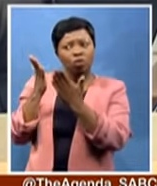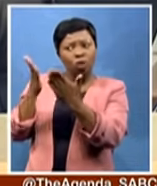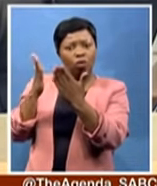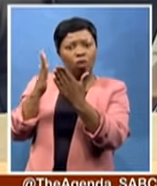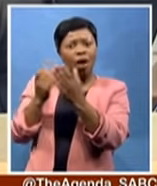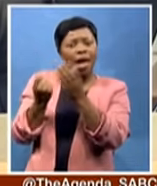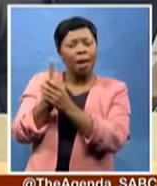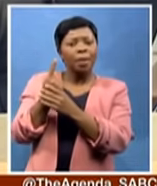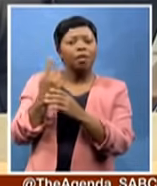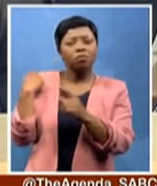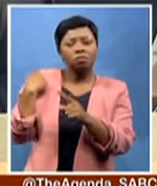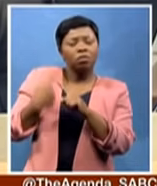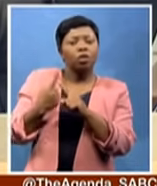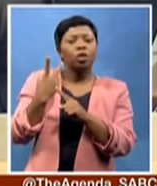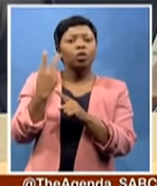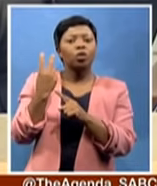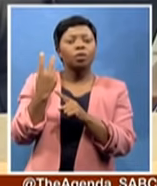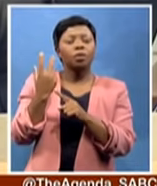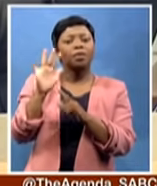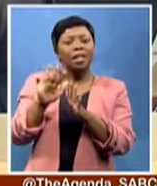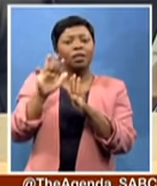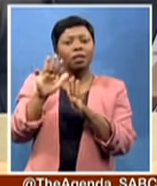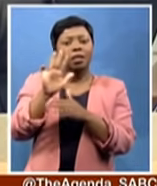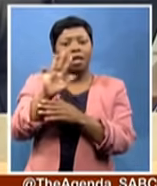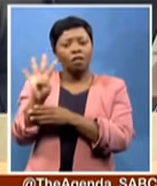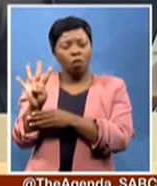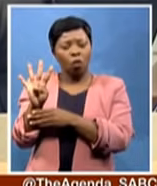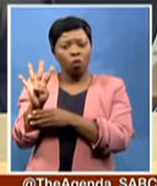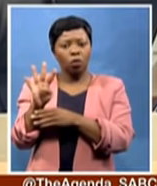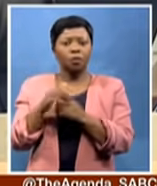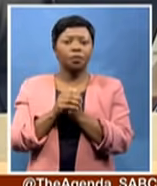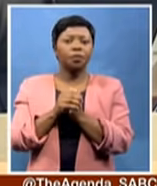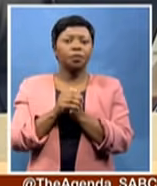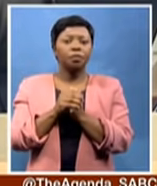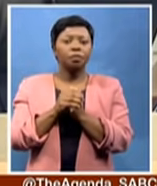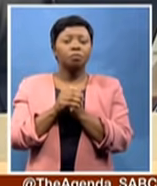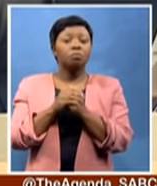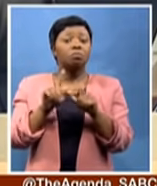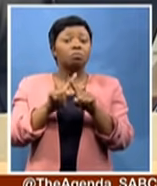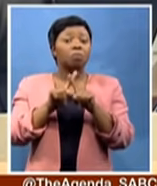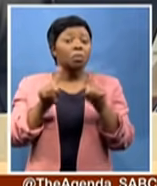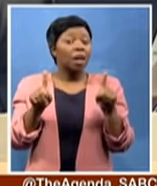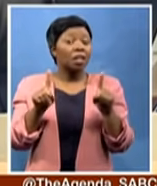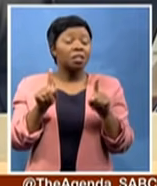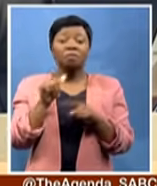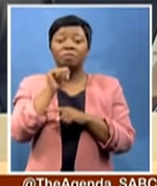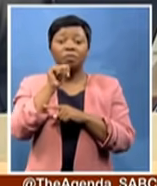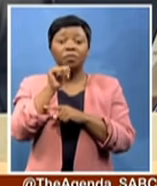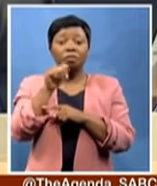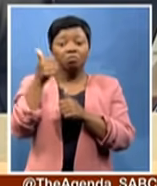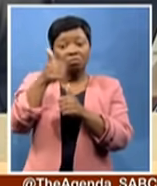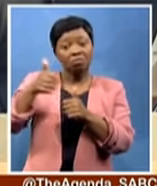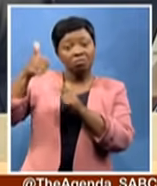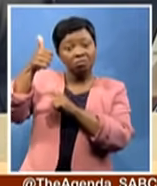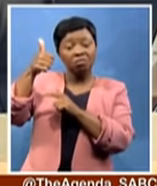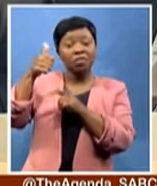should say, however, that the vast majority of ANC leaders, ANC cadres, and